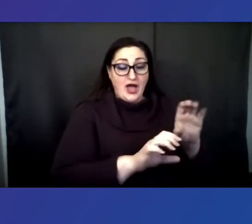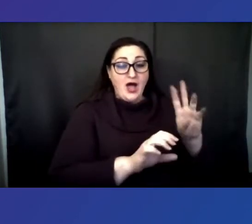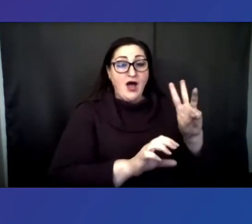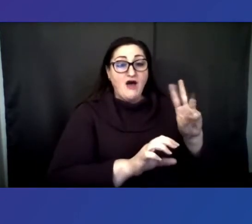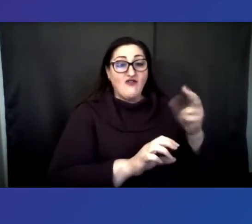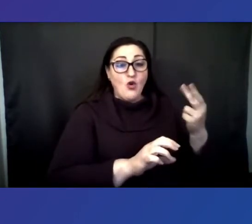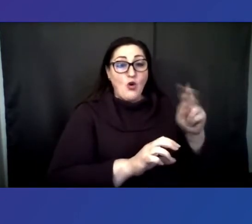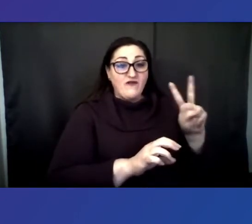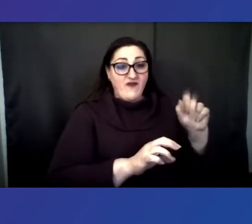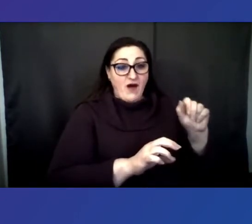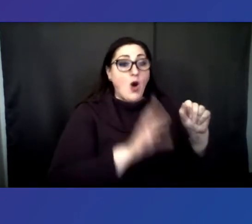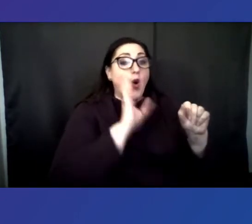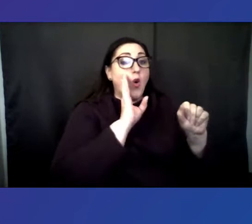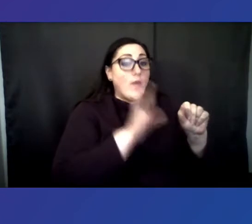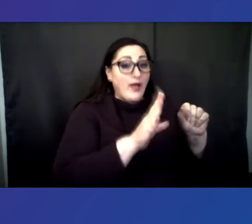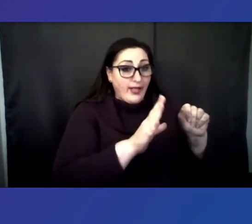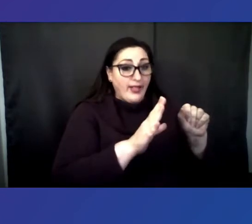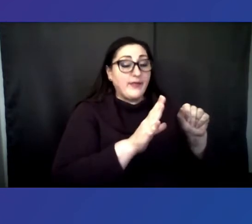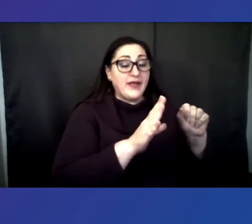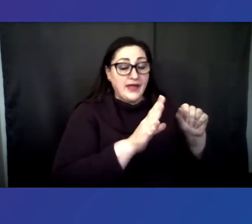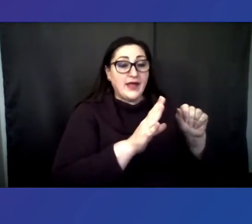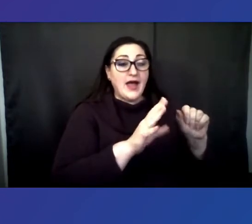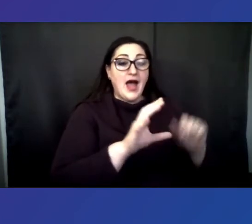if you wish to continue the conversation.